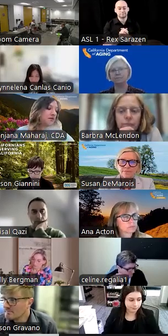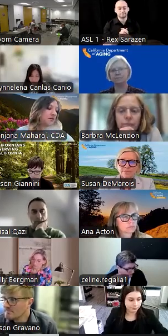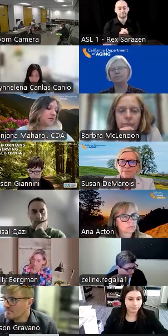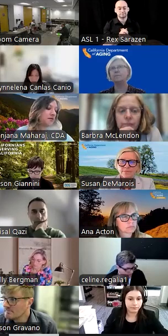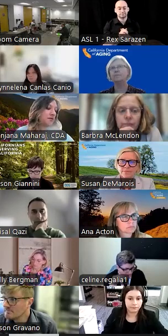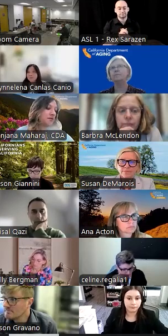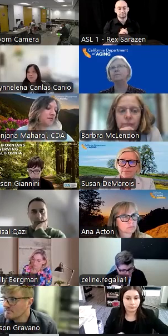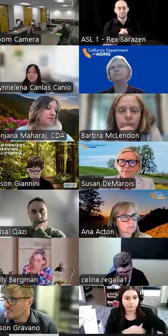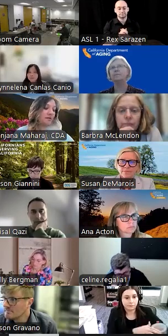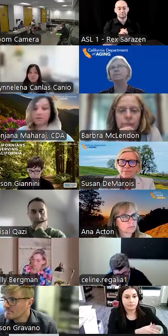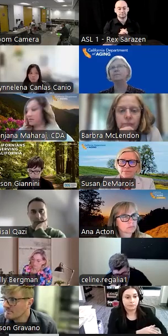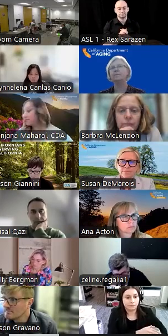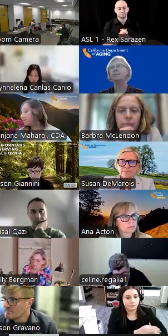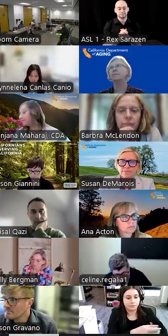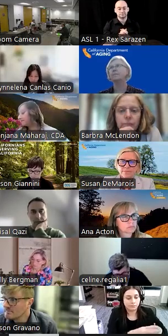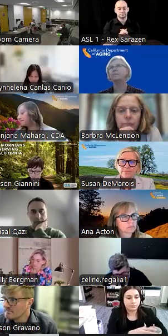So